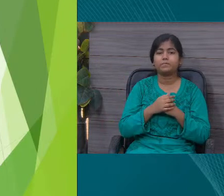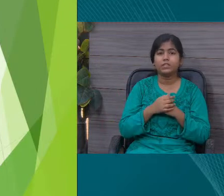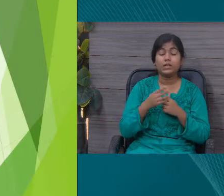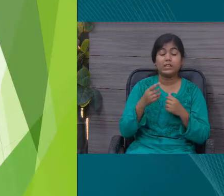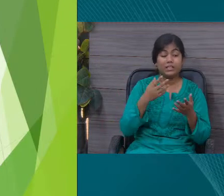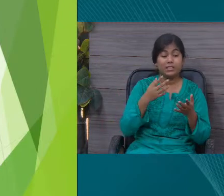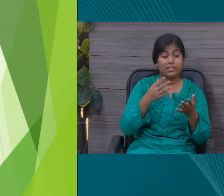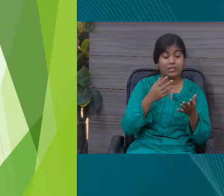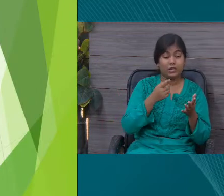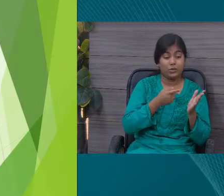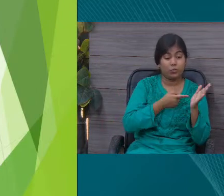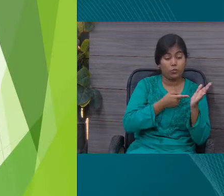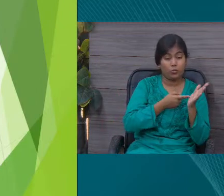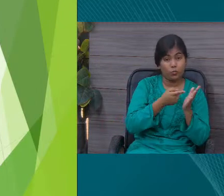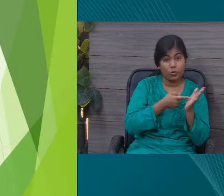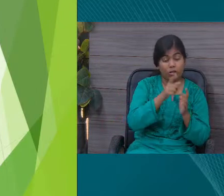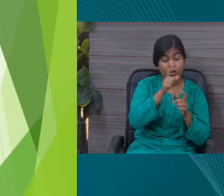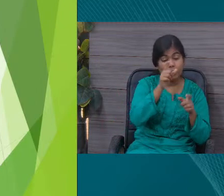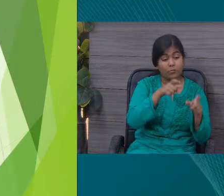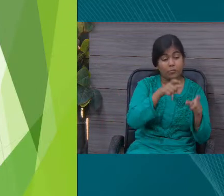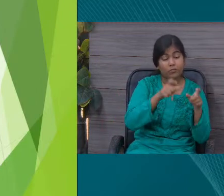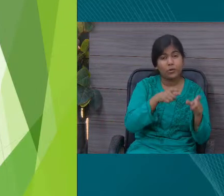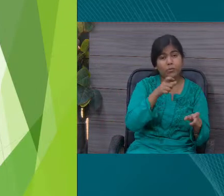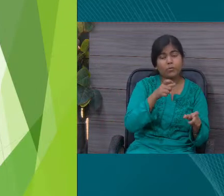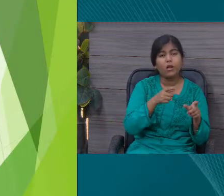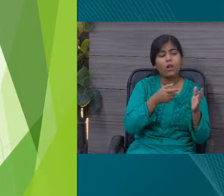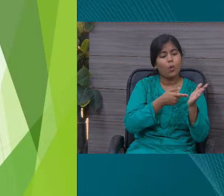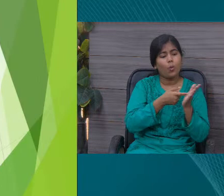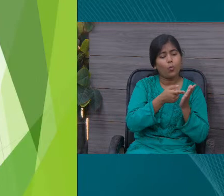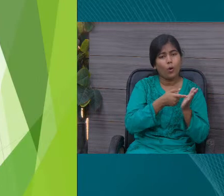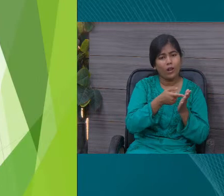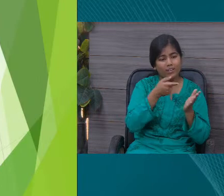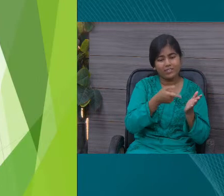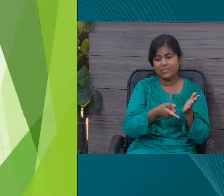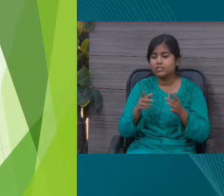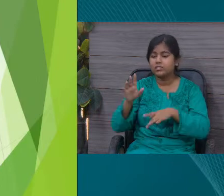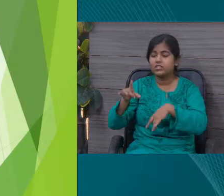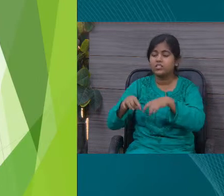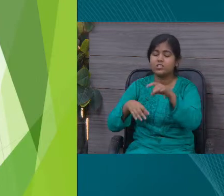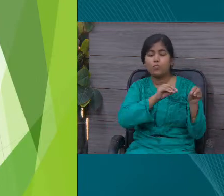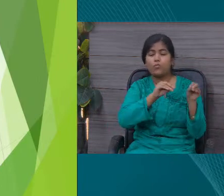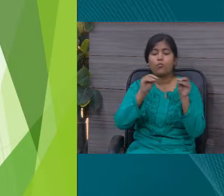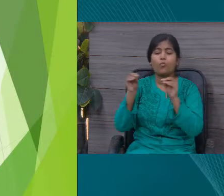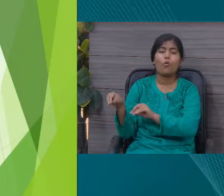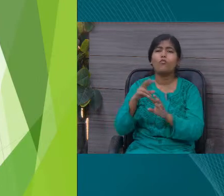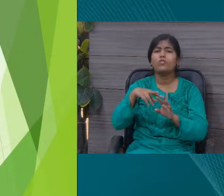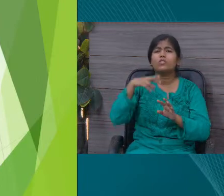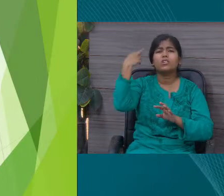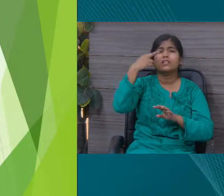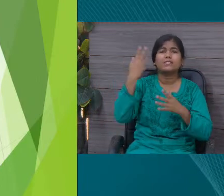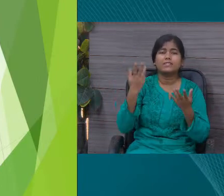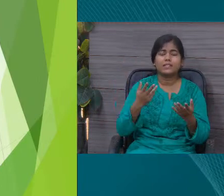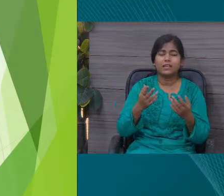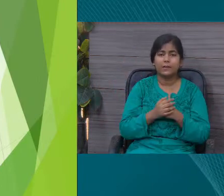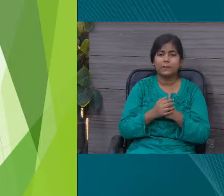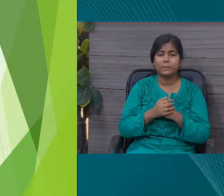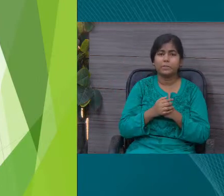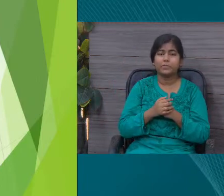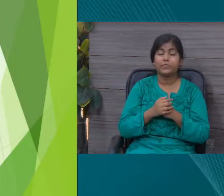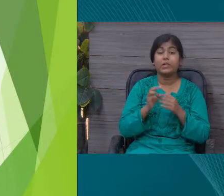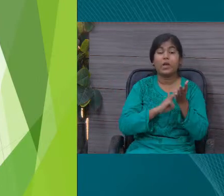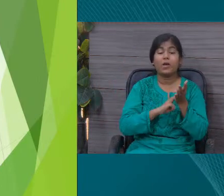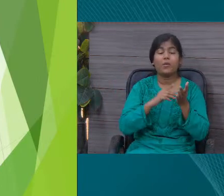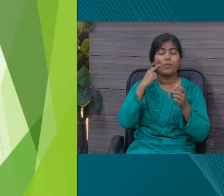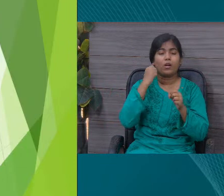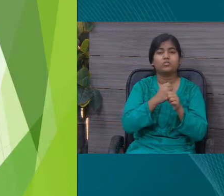from villages to cities? So what we can do is, first in the question, we can explain the children that what